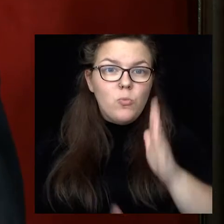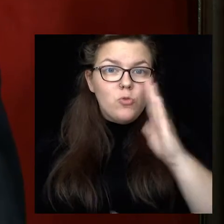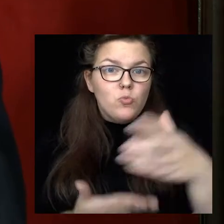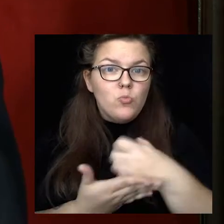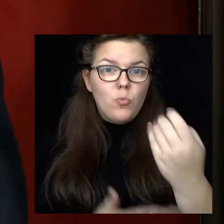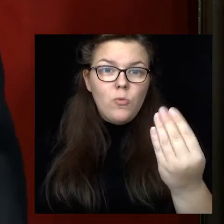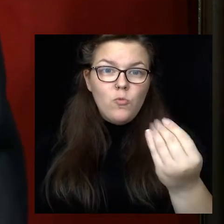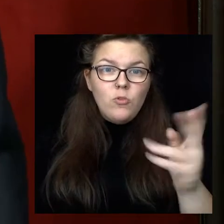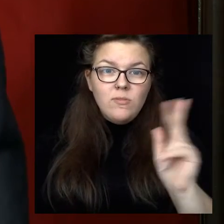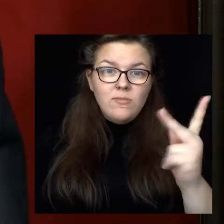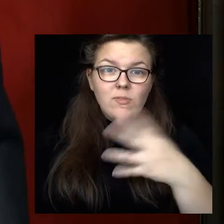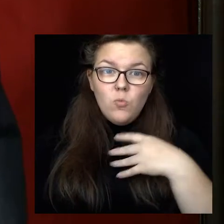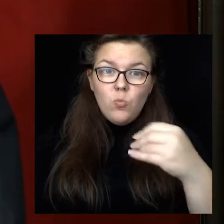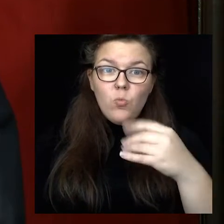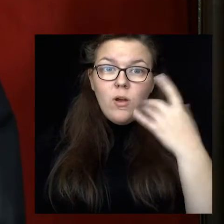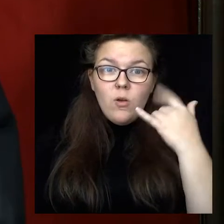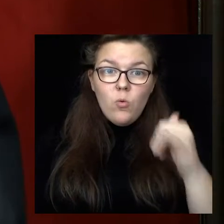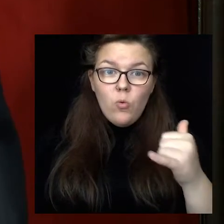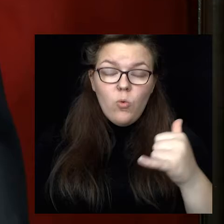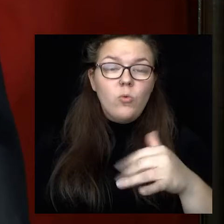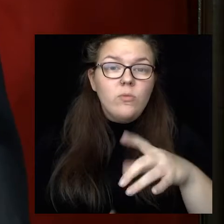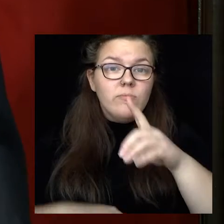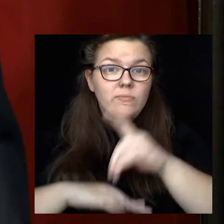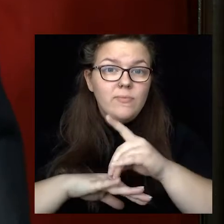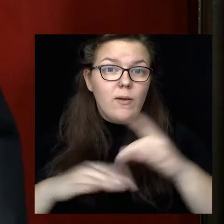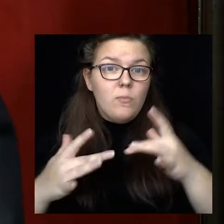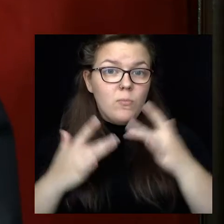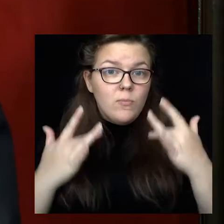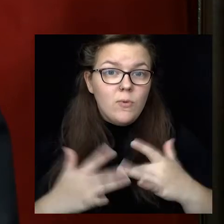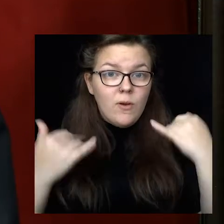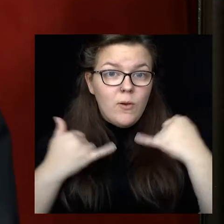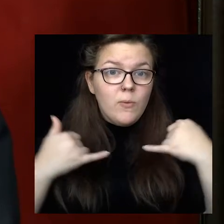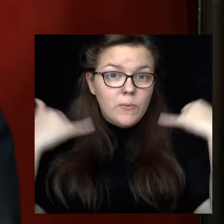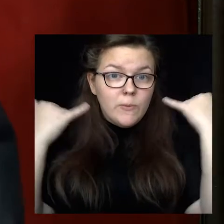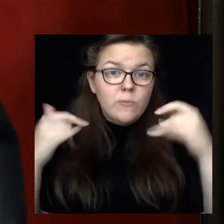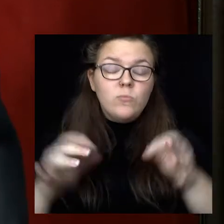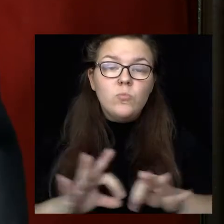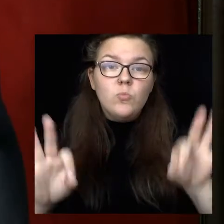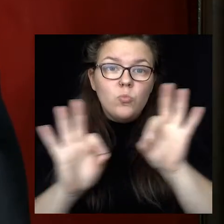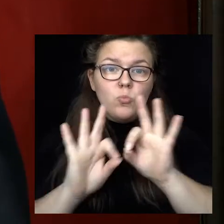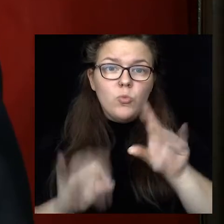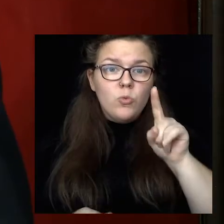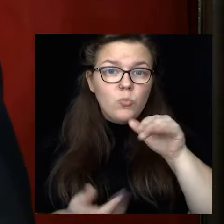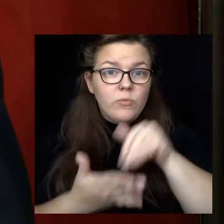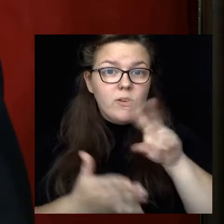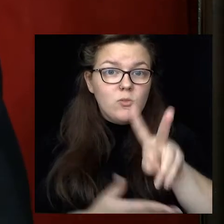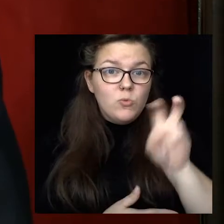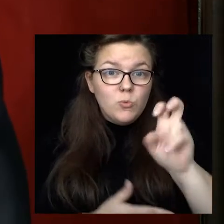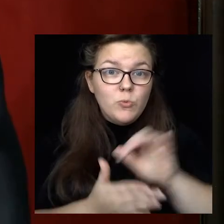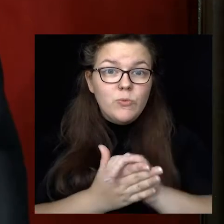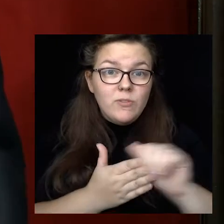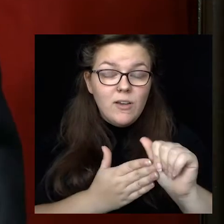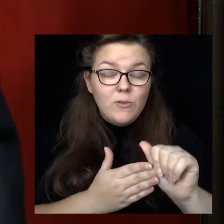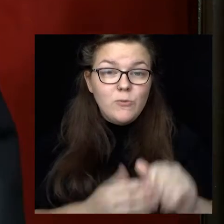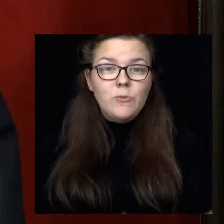win a 14-karat white gold diamond heart pendant necklace valued at $1,200.